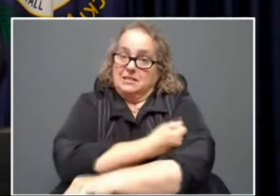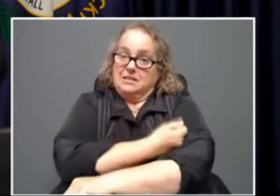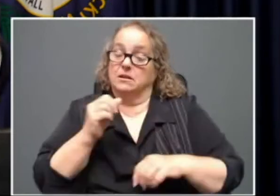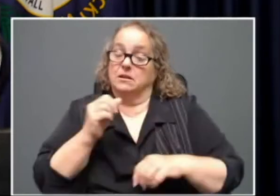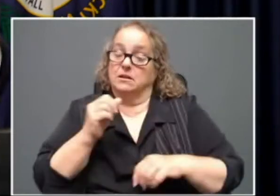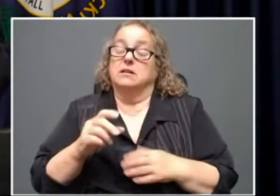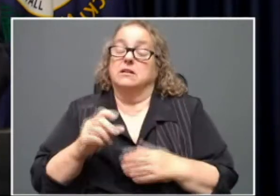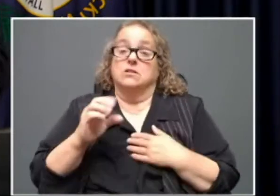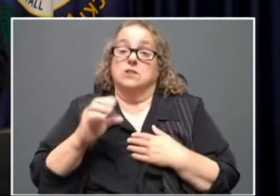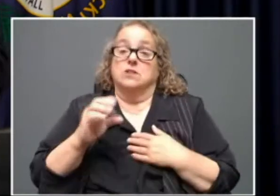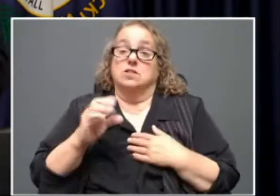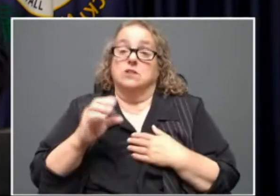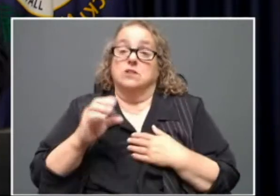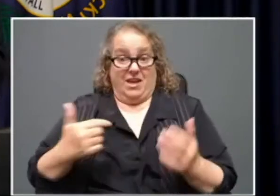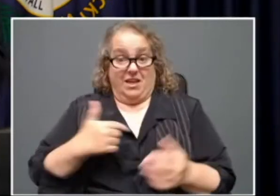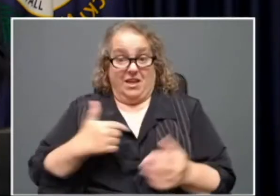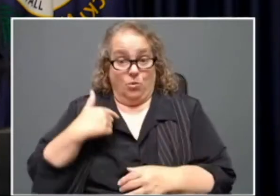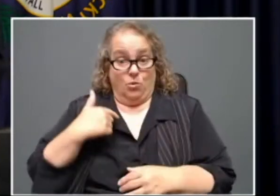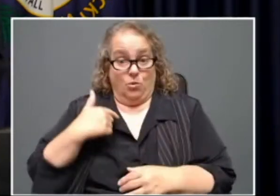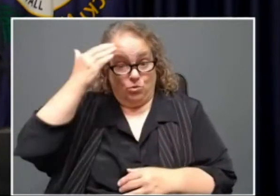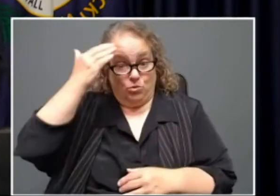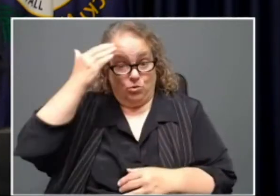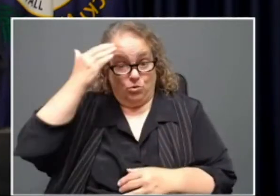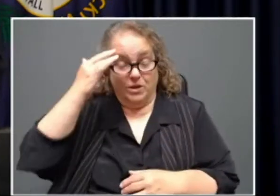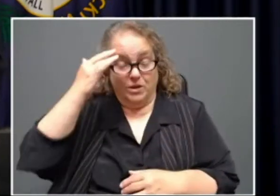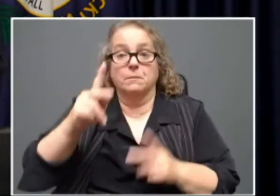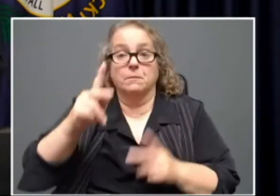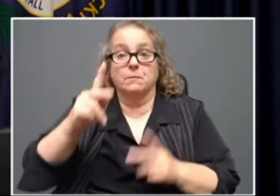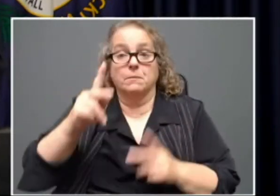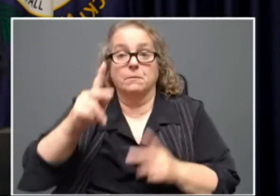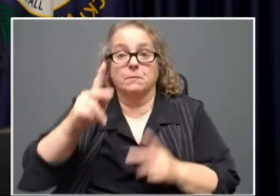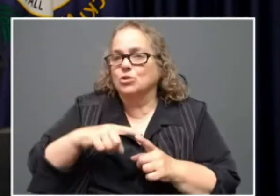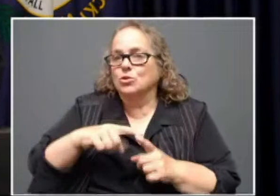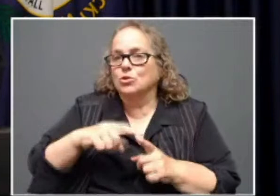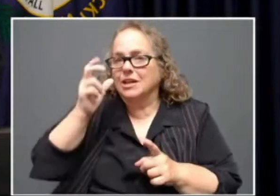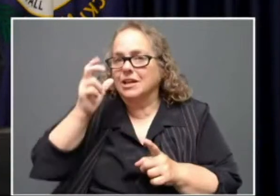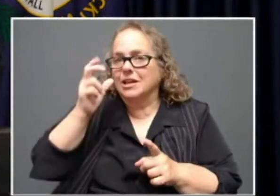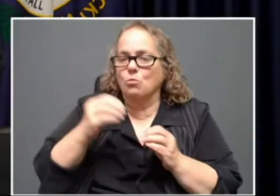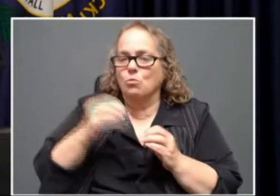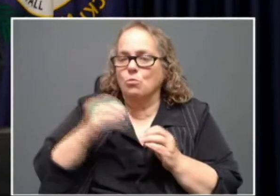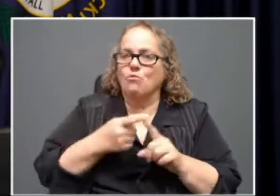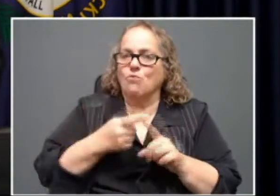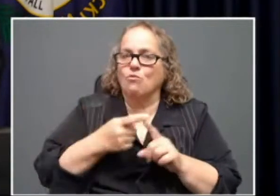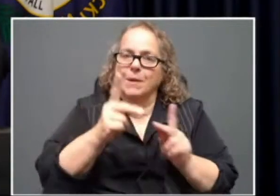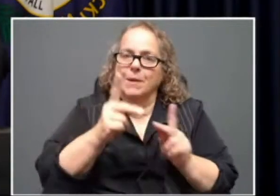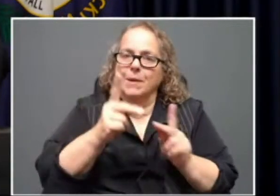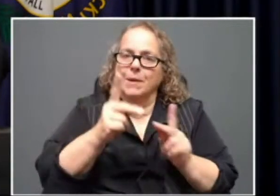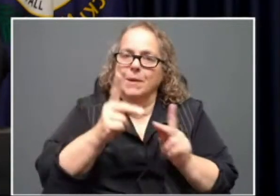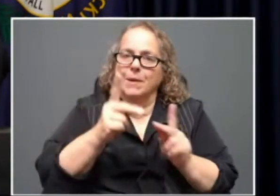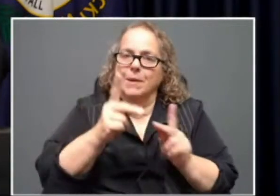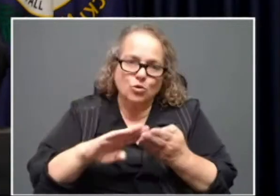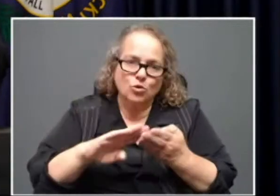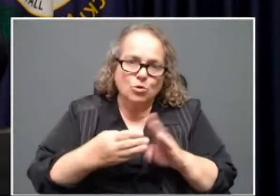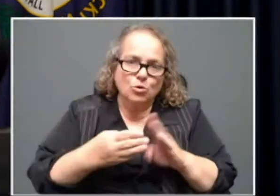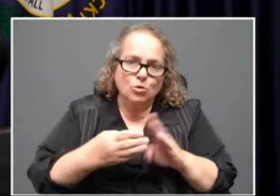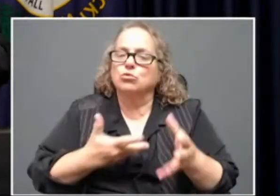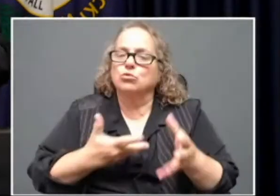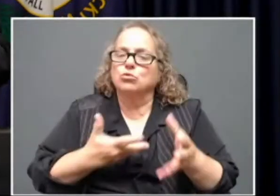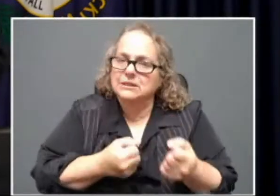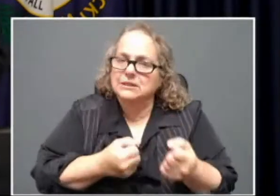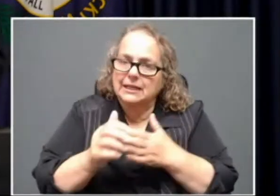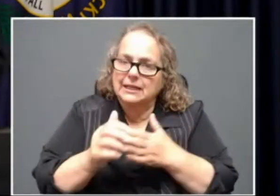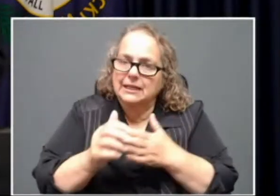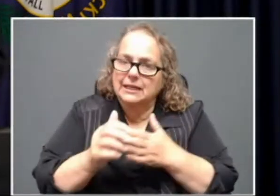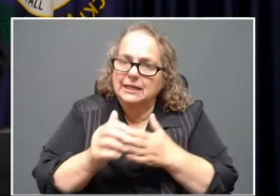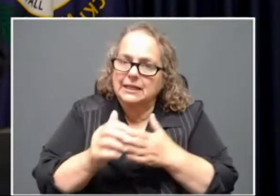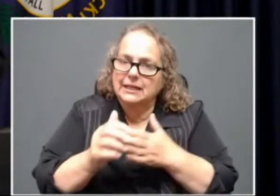thing that we know is that people need to hear more from those in their community, trusted leaders. And so